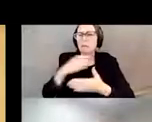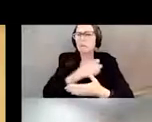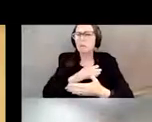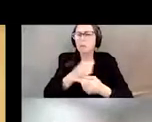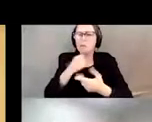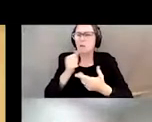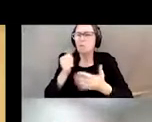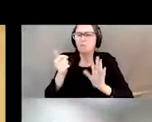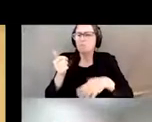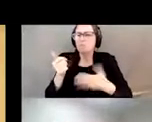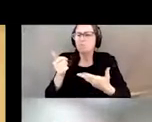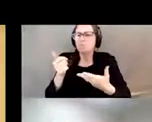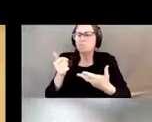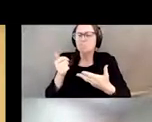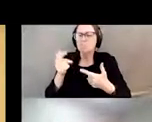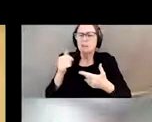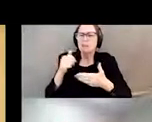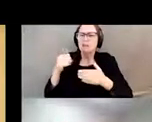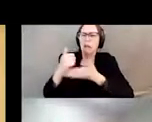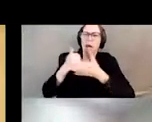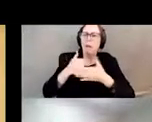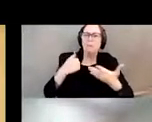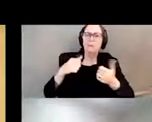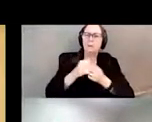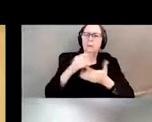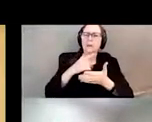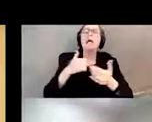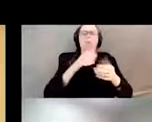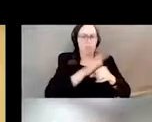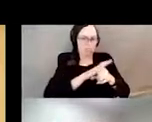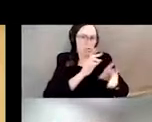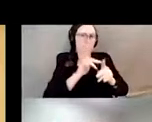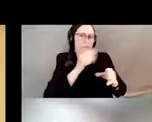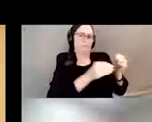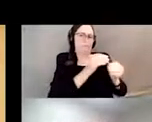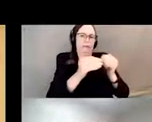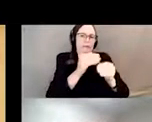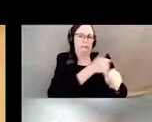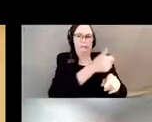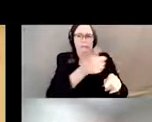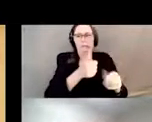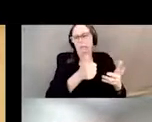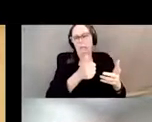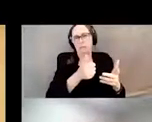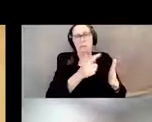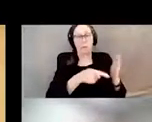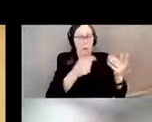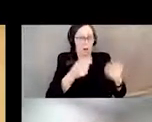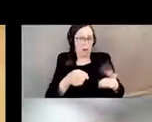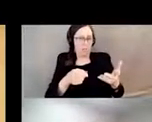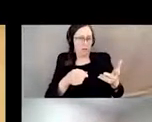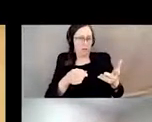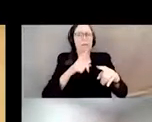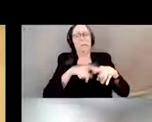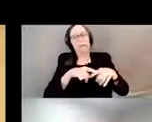send disaster relief. It's the local people who have to fix everything. And so what happens is, depending on what region